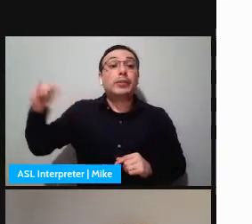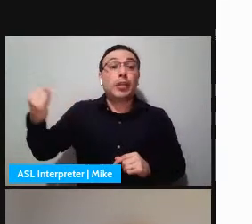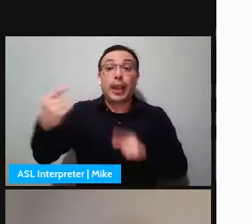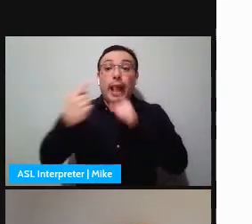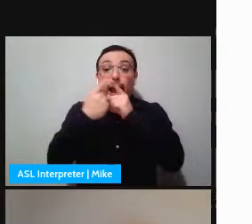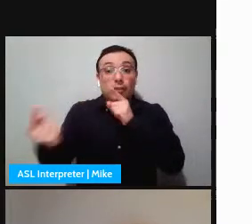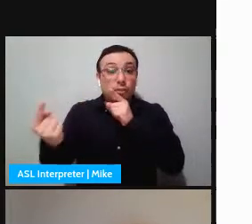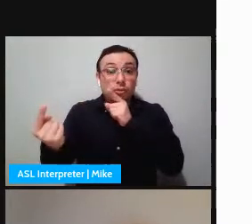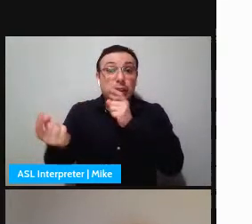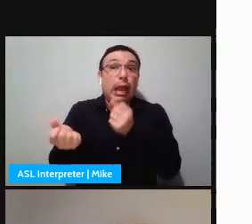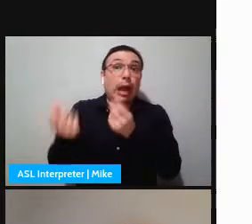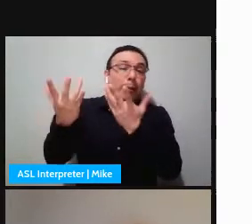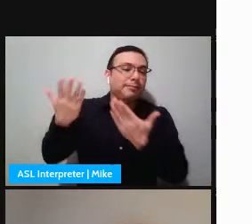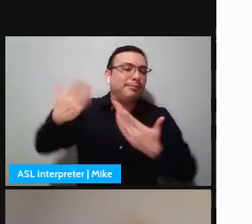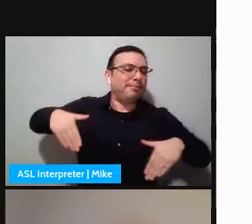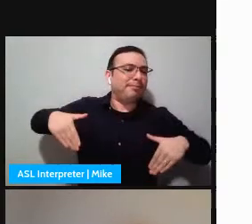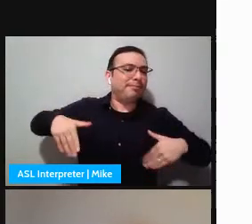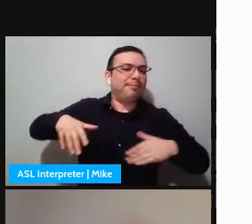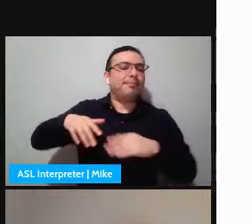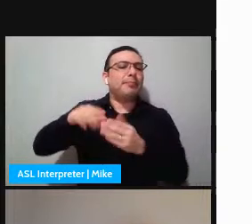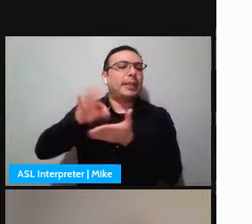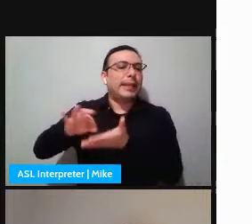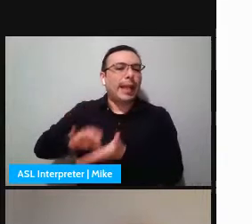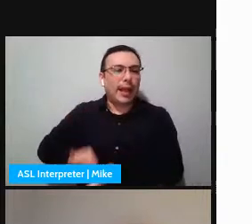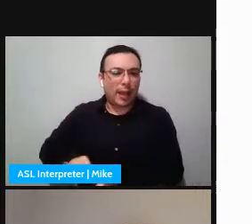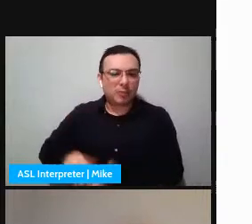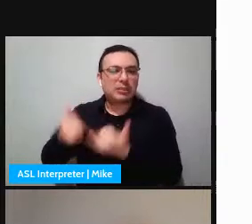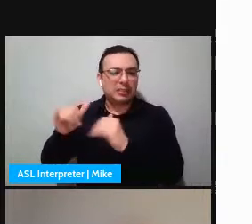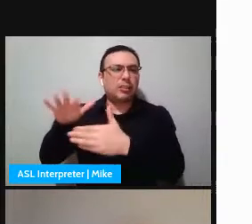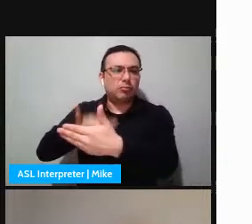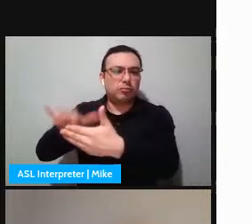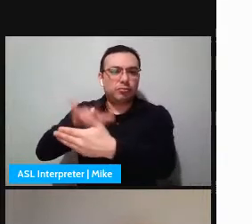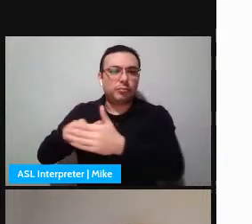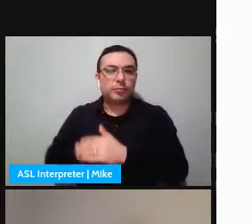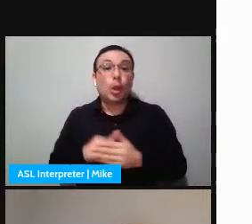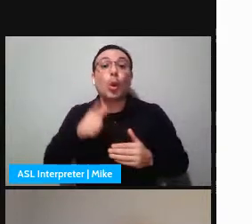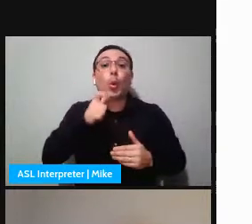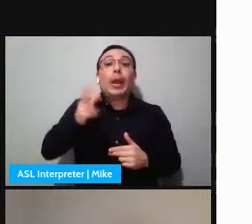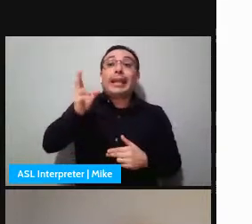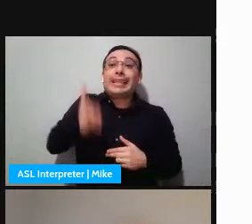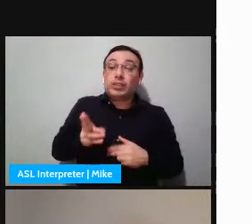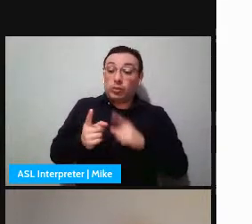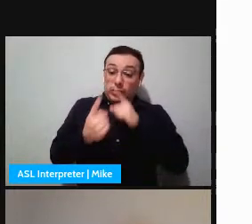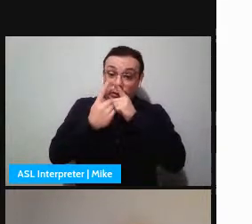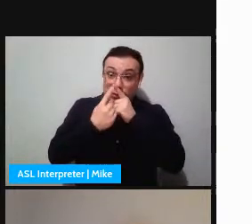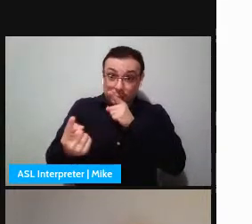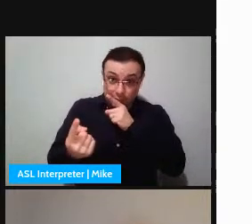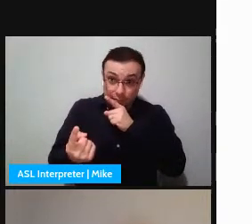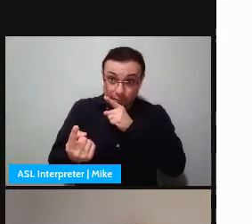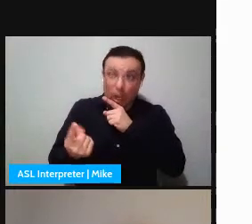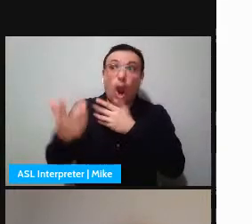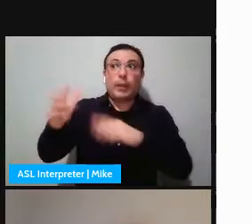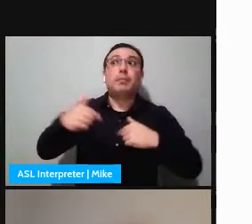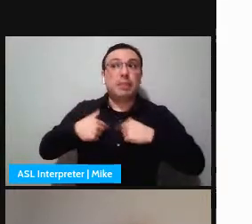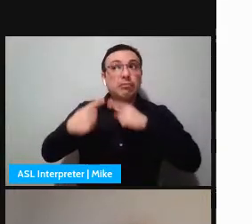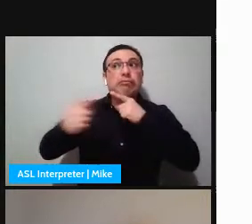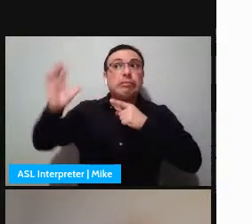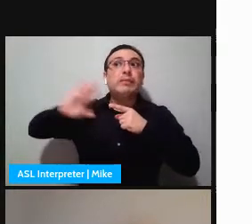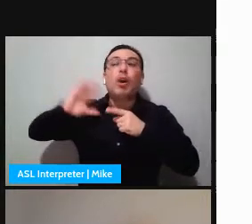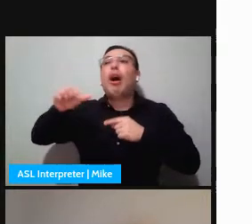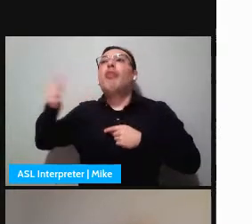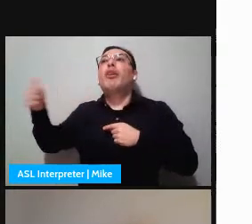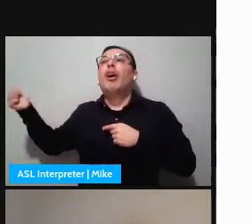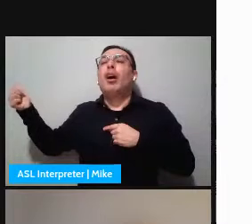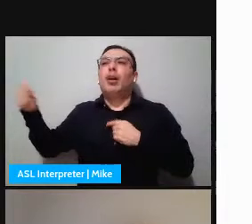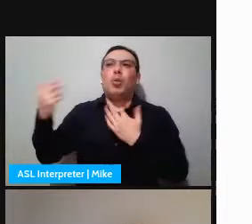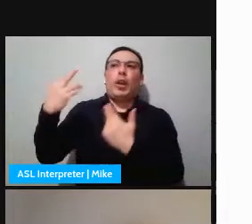people with any type of history of reaction, they should wait 30 minutes, and it's 15 for others. There should always be